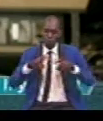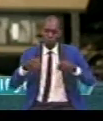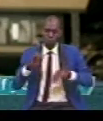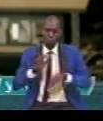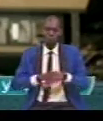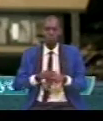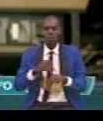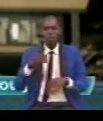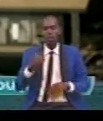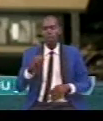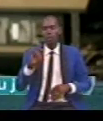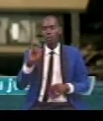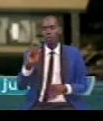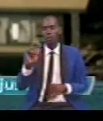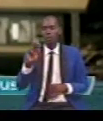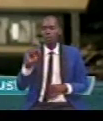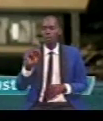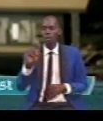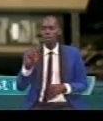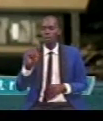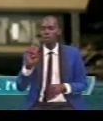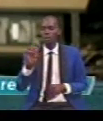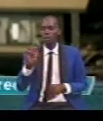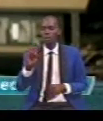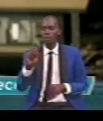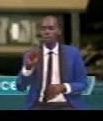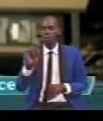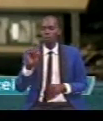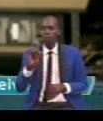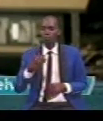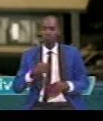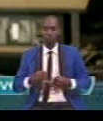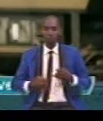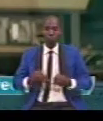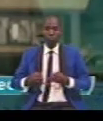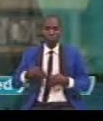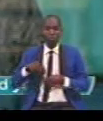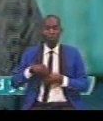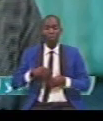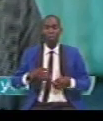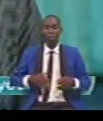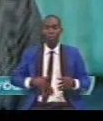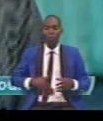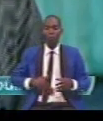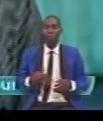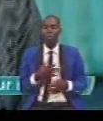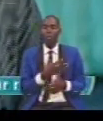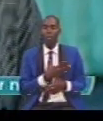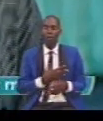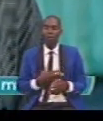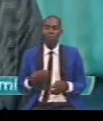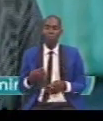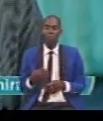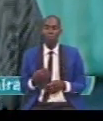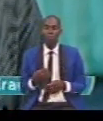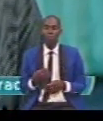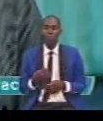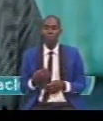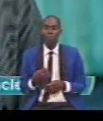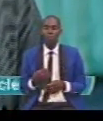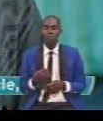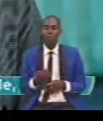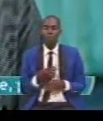and the like. But after the operation, because of suturing or joining of two segments, so normally